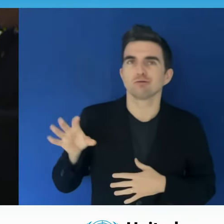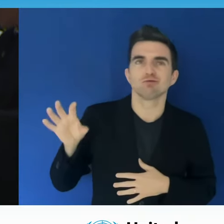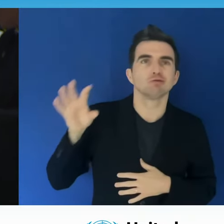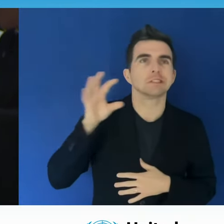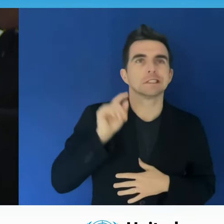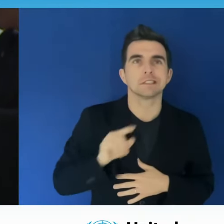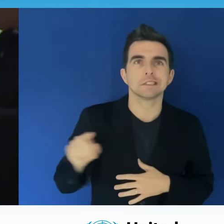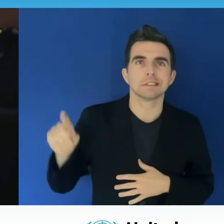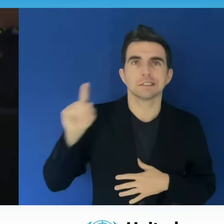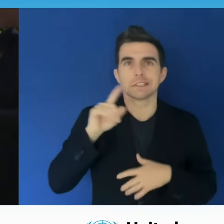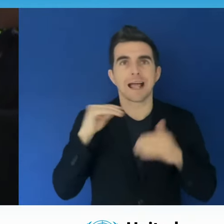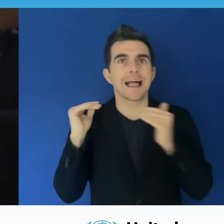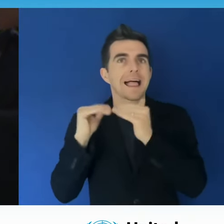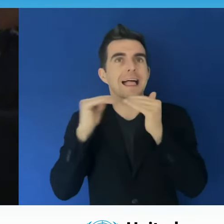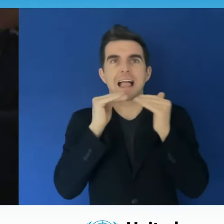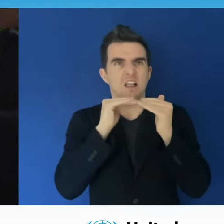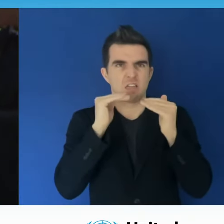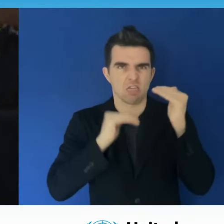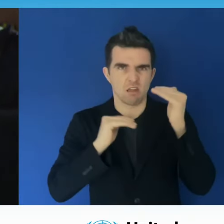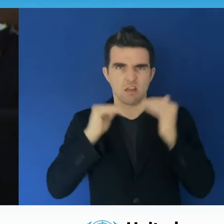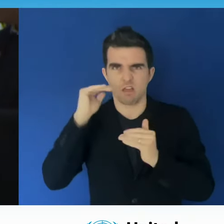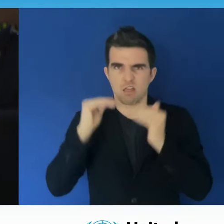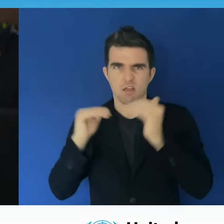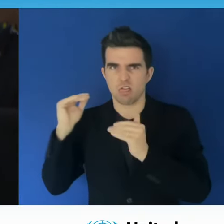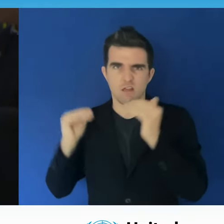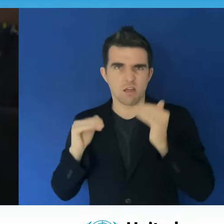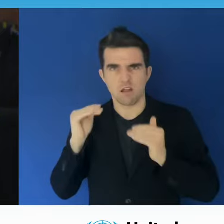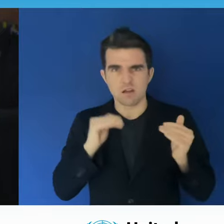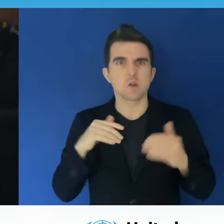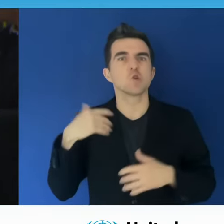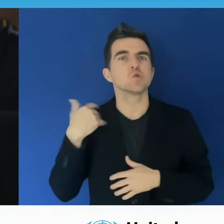people are disproportionately affected by that.